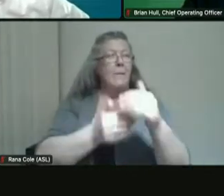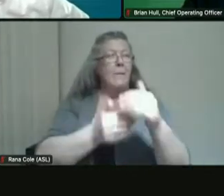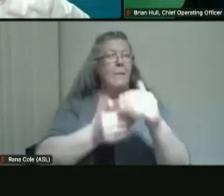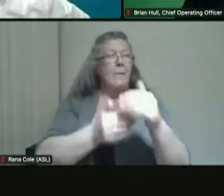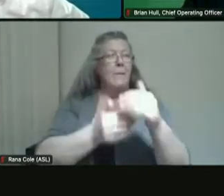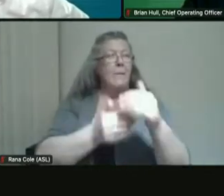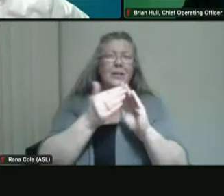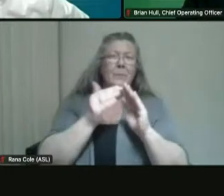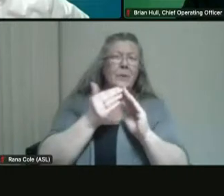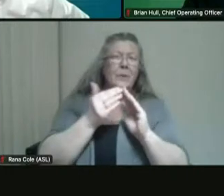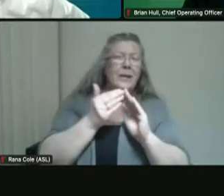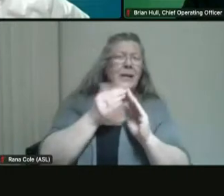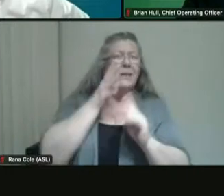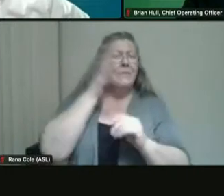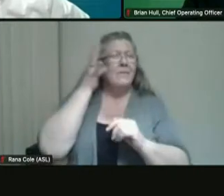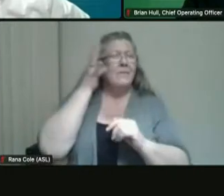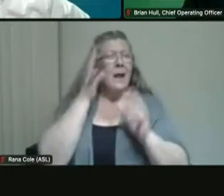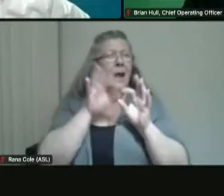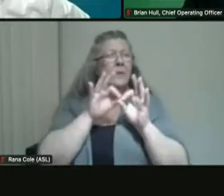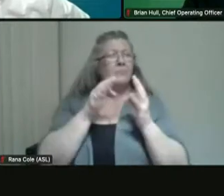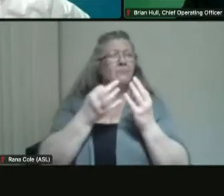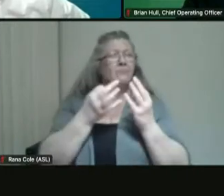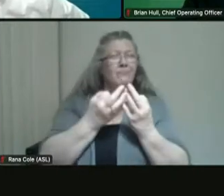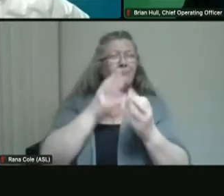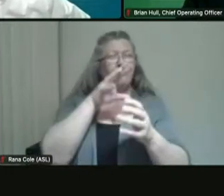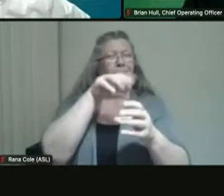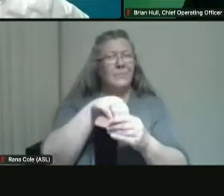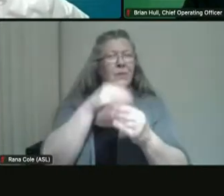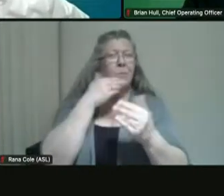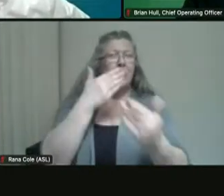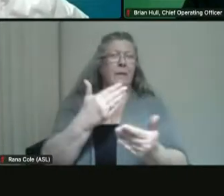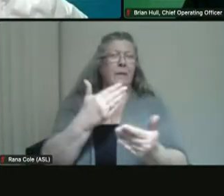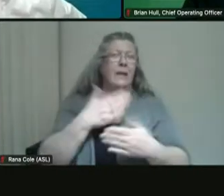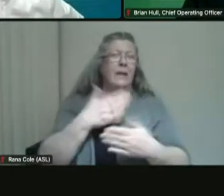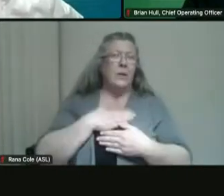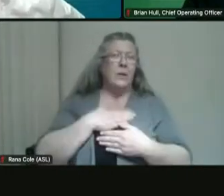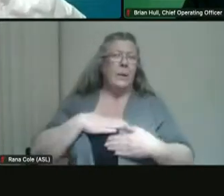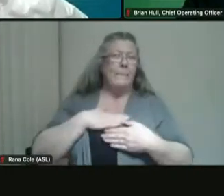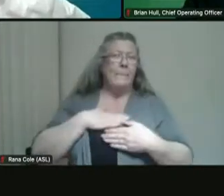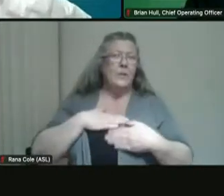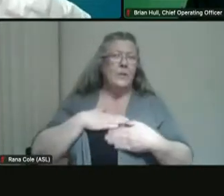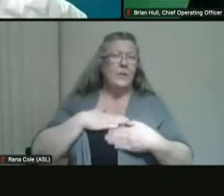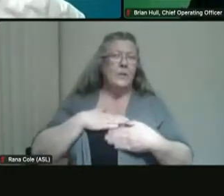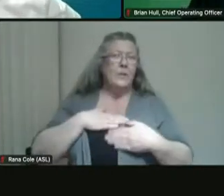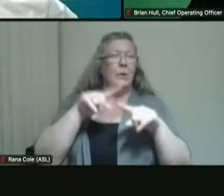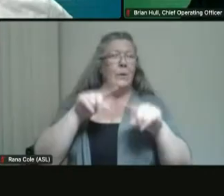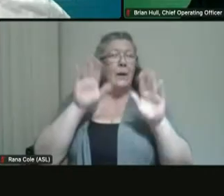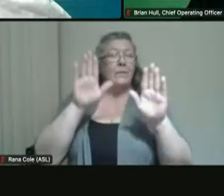part of the Montgomery County Public Schools community. We appreciate you and have a great evening.